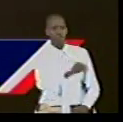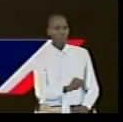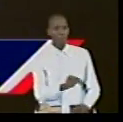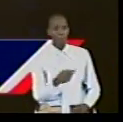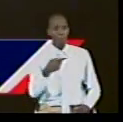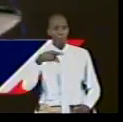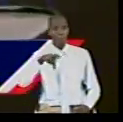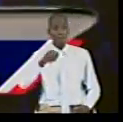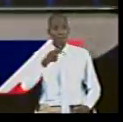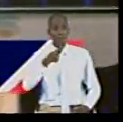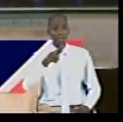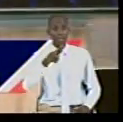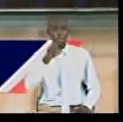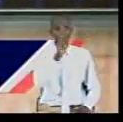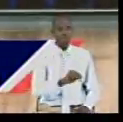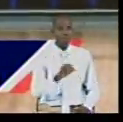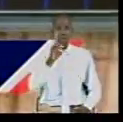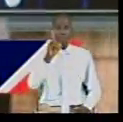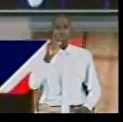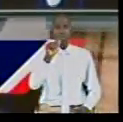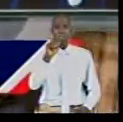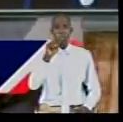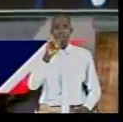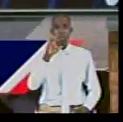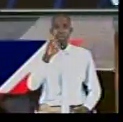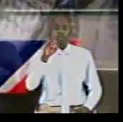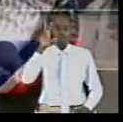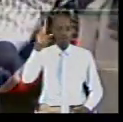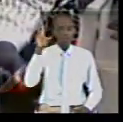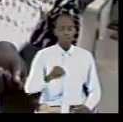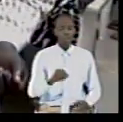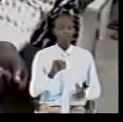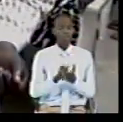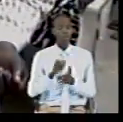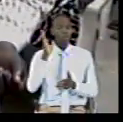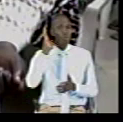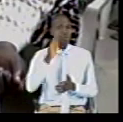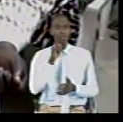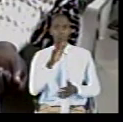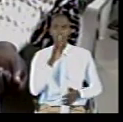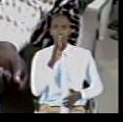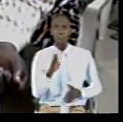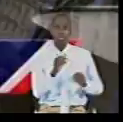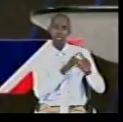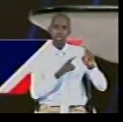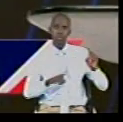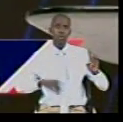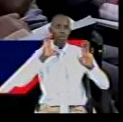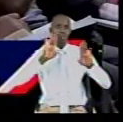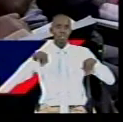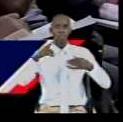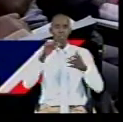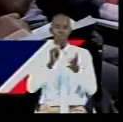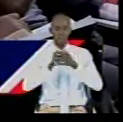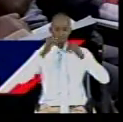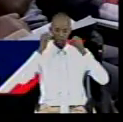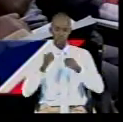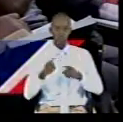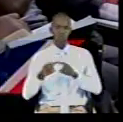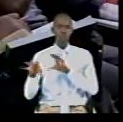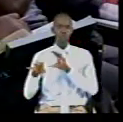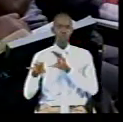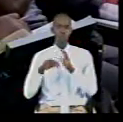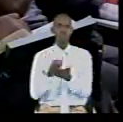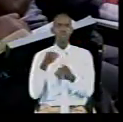no, David, that should not be. The Lord will give you backbone to do that in Jesus'